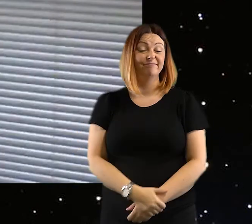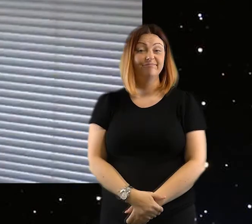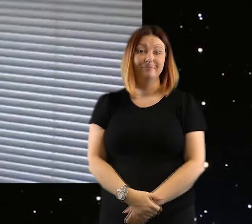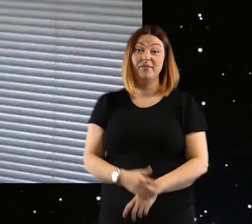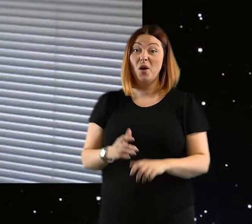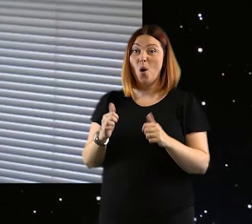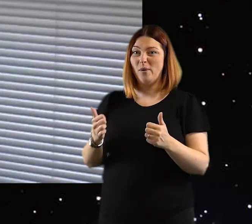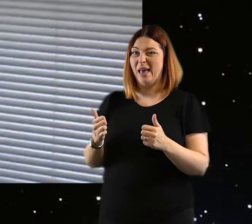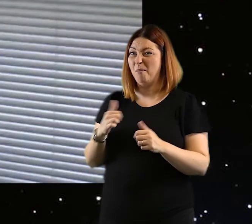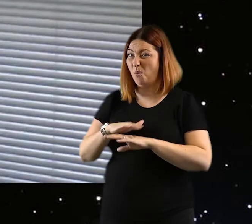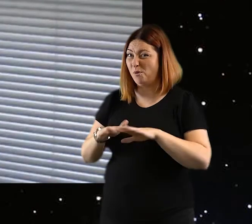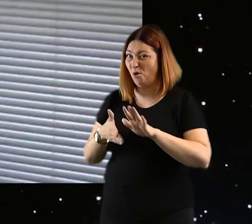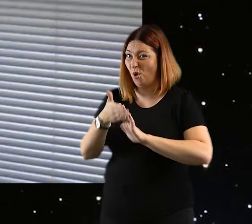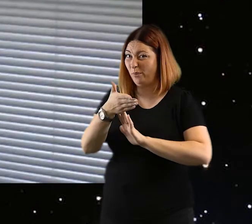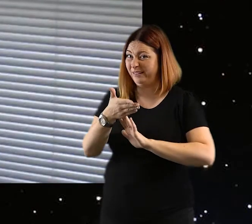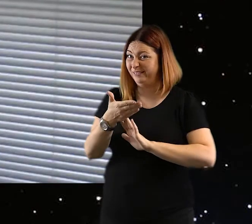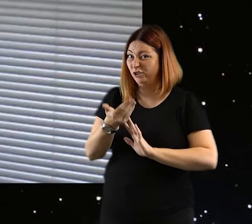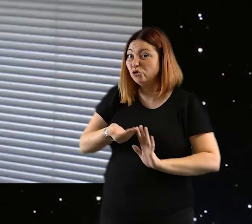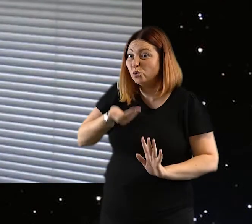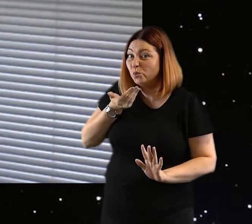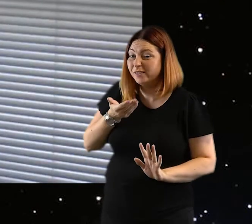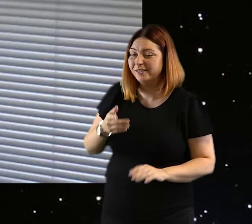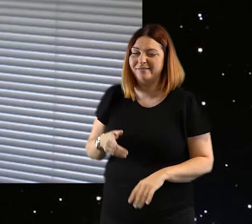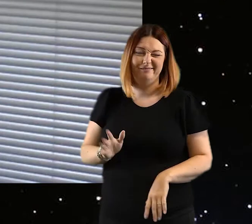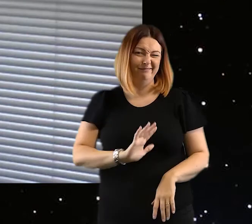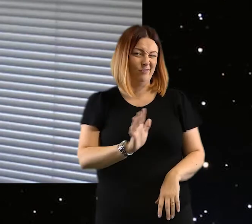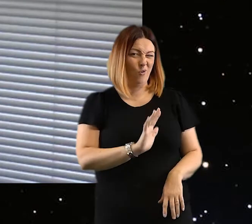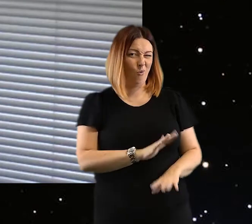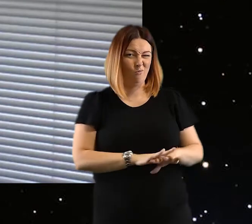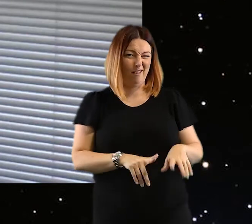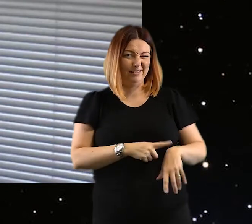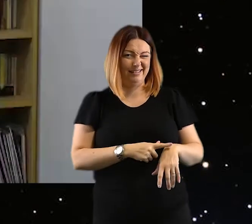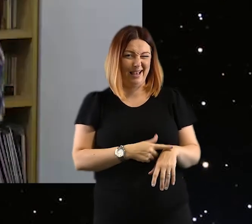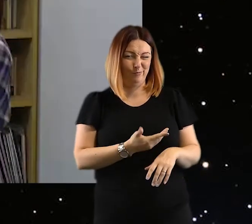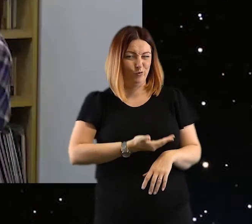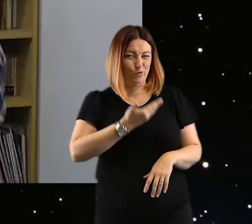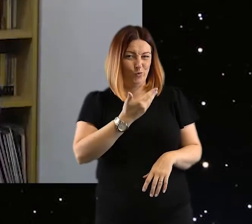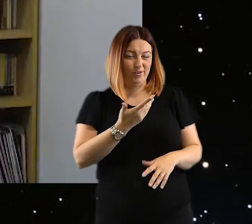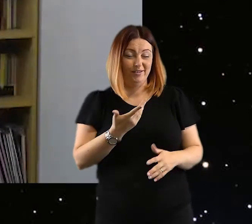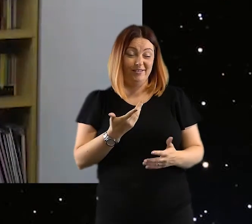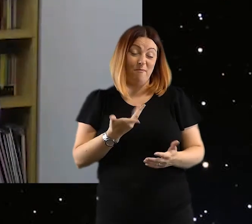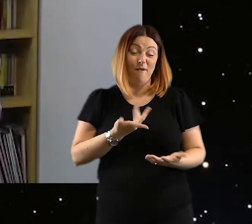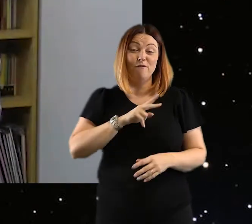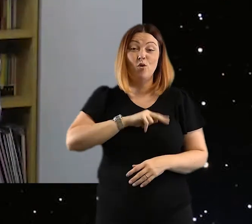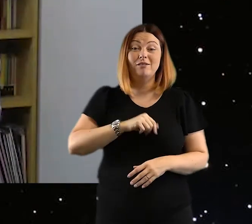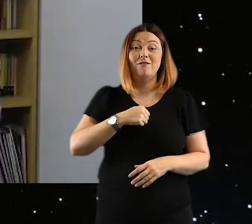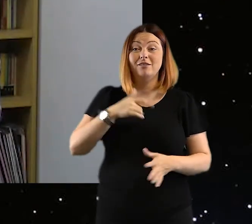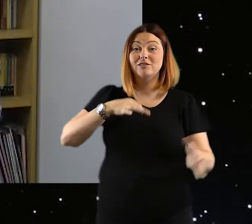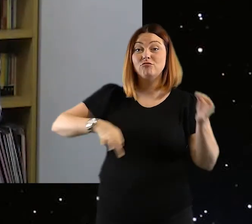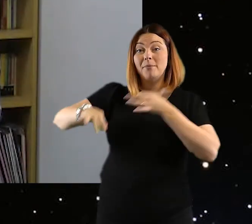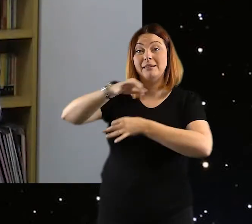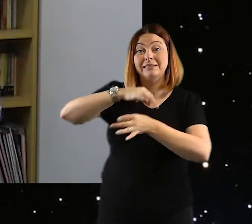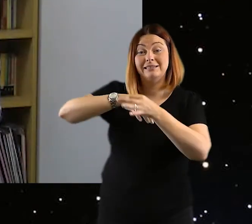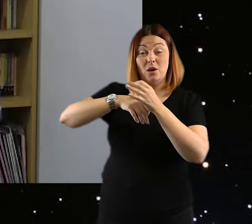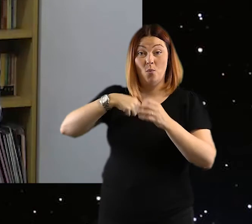Okay. But we're not going there anytime soon, sadly. It's still not anytime soon. But fortunately for us astronomers, there's still,